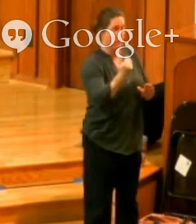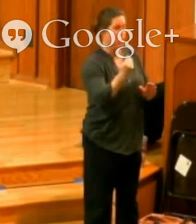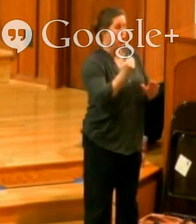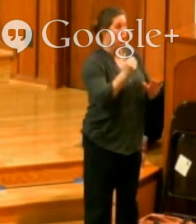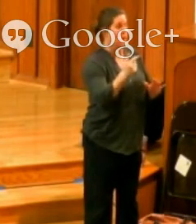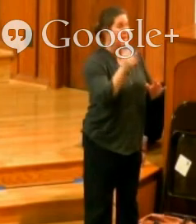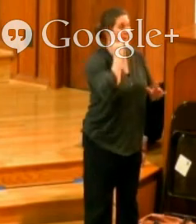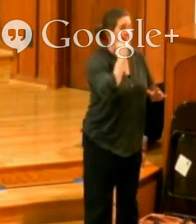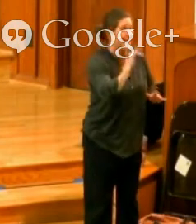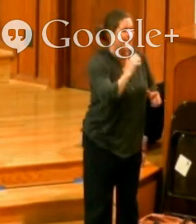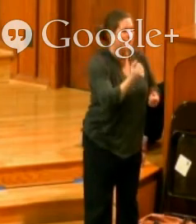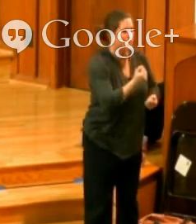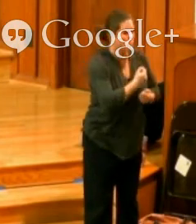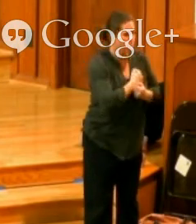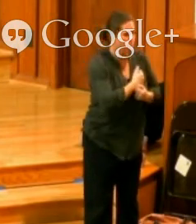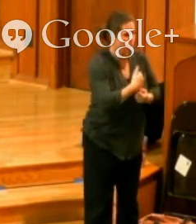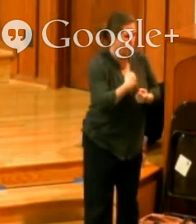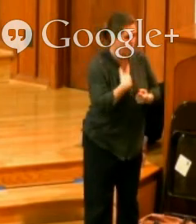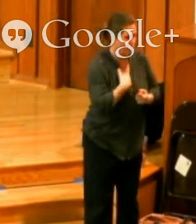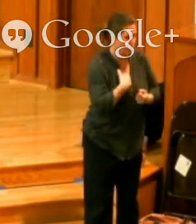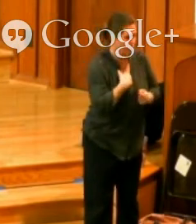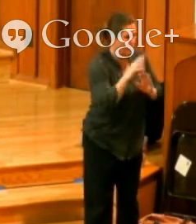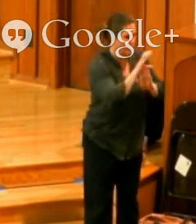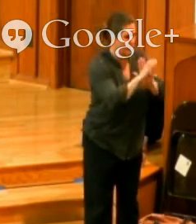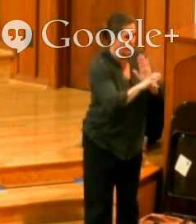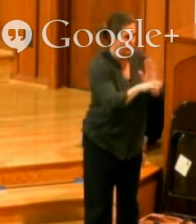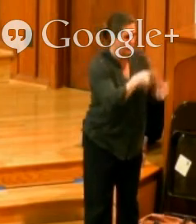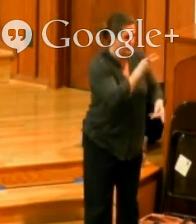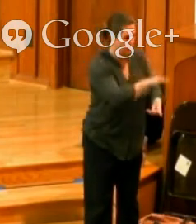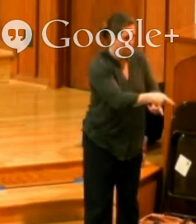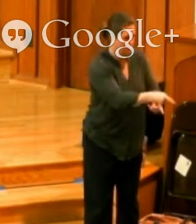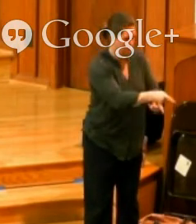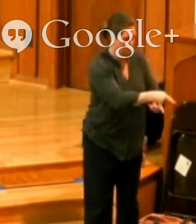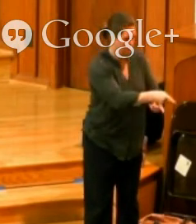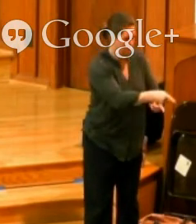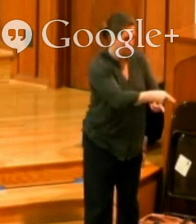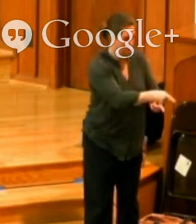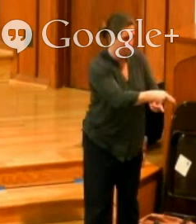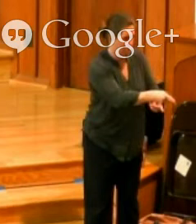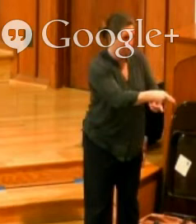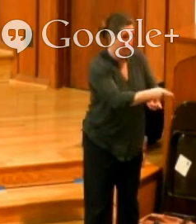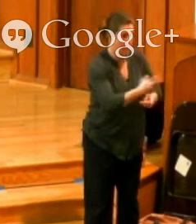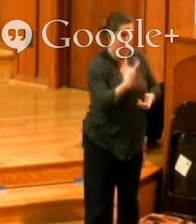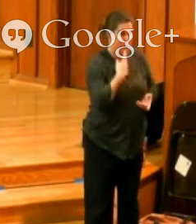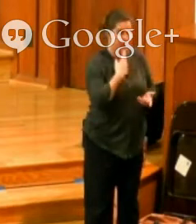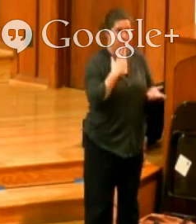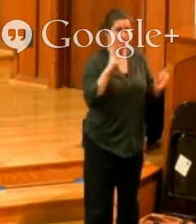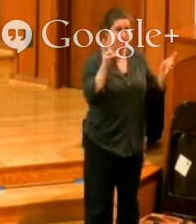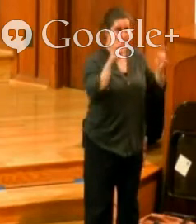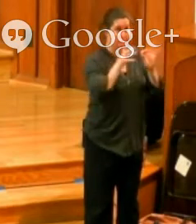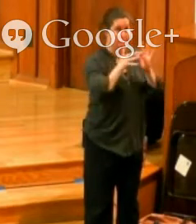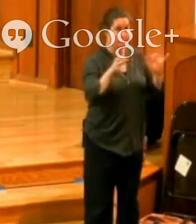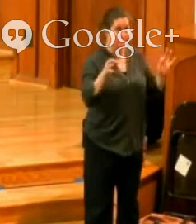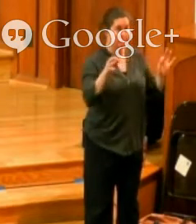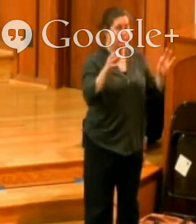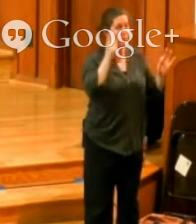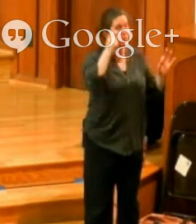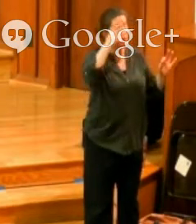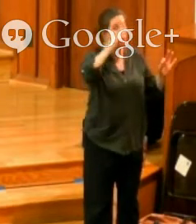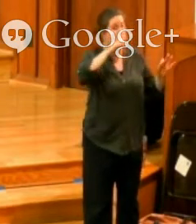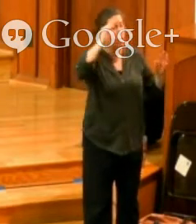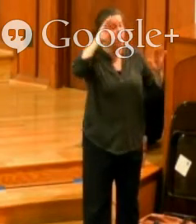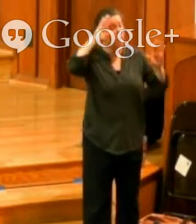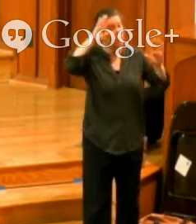my commandments. Keep my commandments. That's how he put it. You know, we obey God not